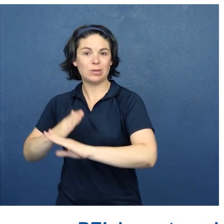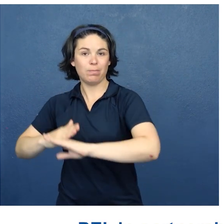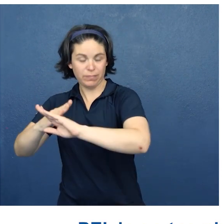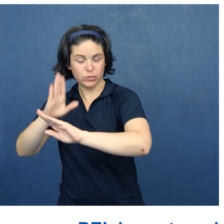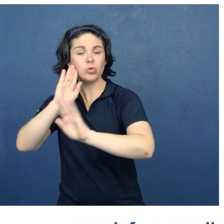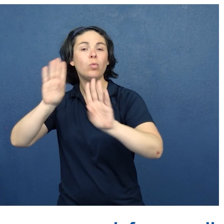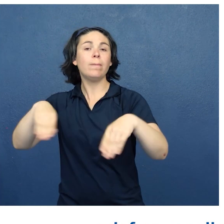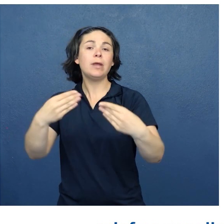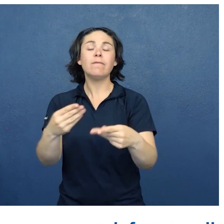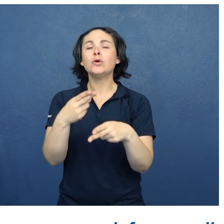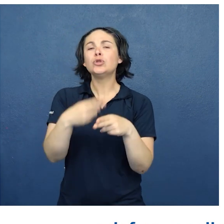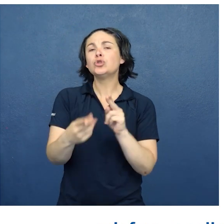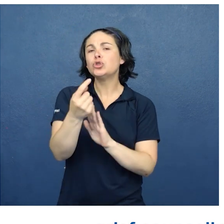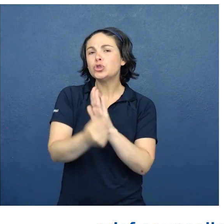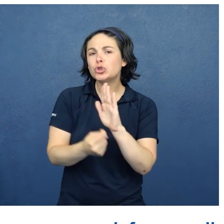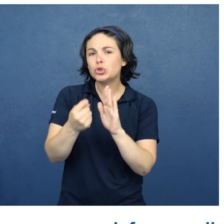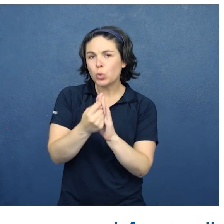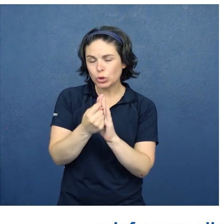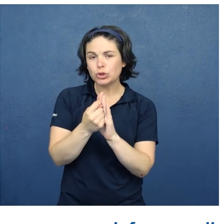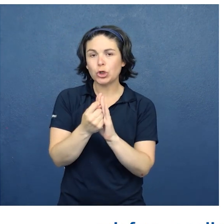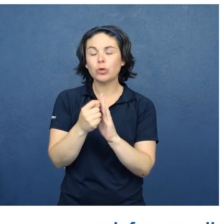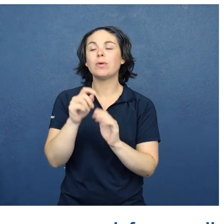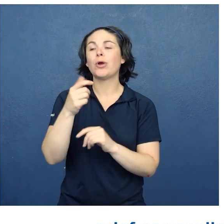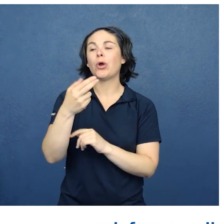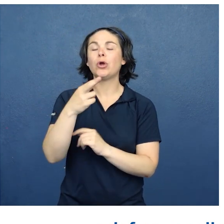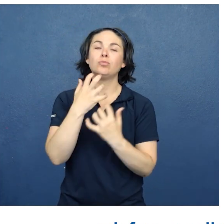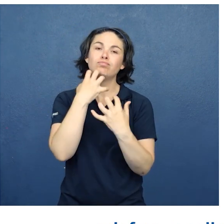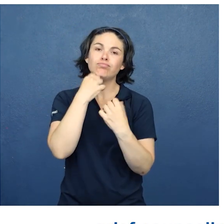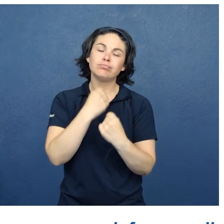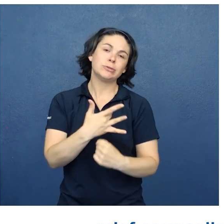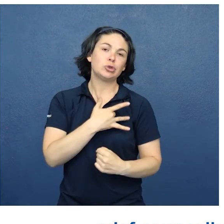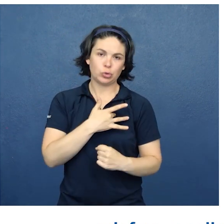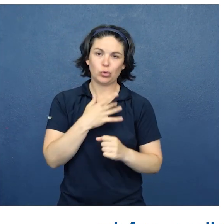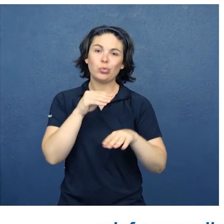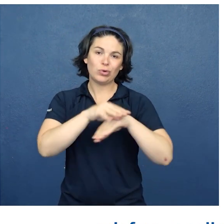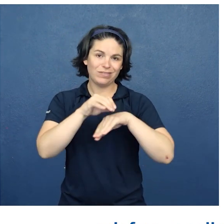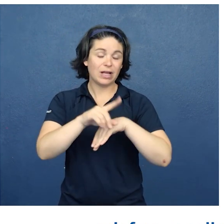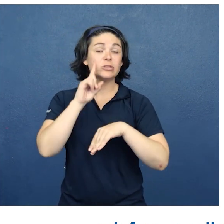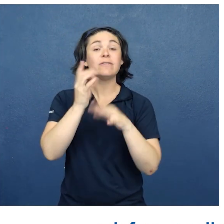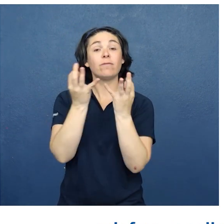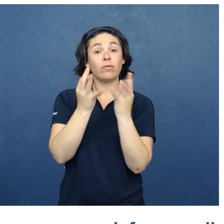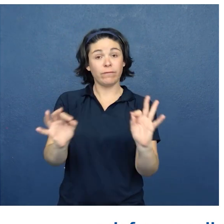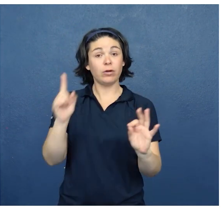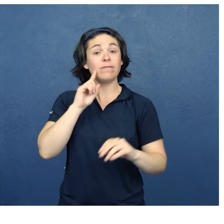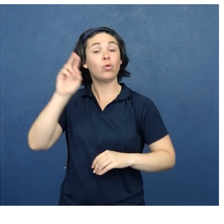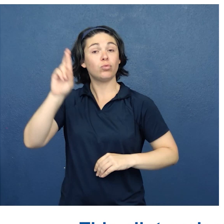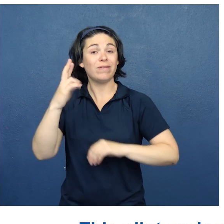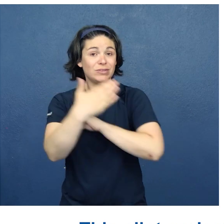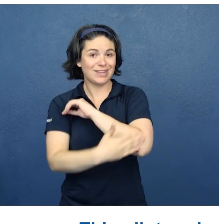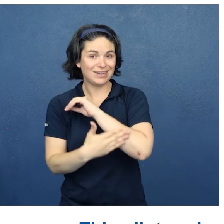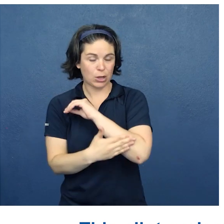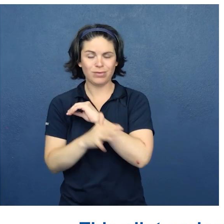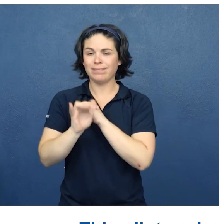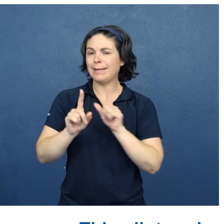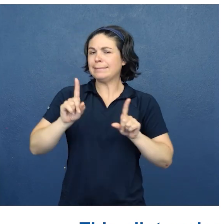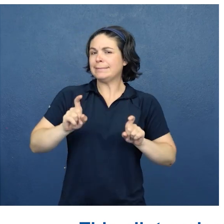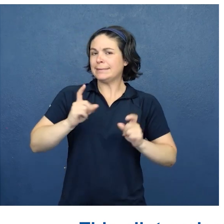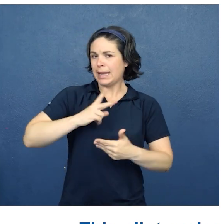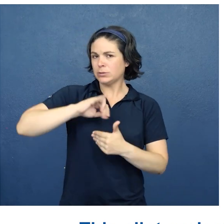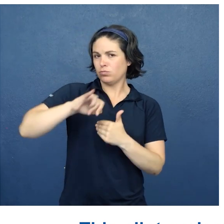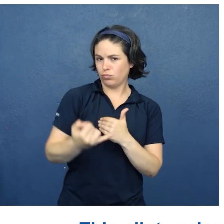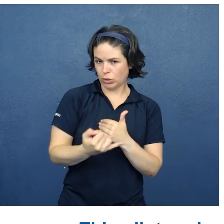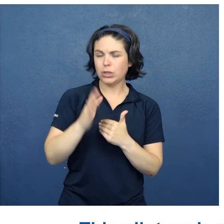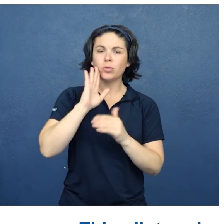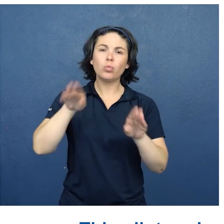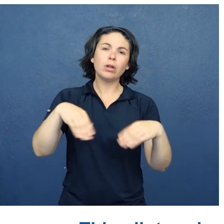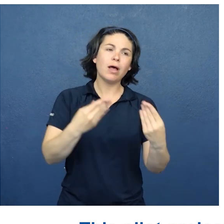offering short-term grief counseling for survivors of suicide loss at no cost to residents of Riverside County. This pilot project will offer 6 to 8